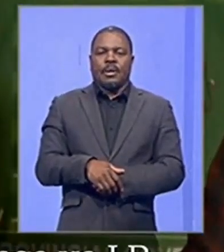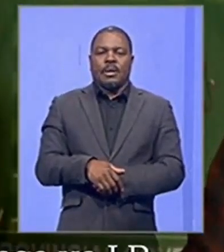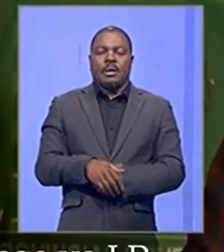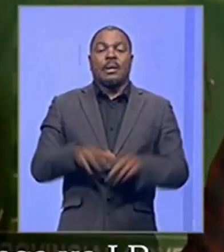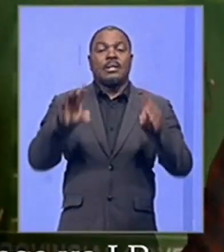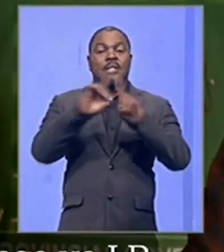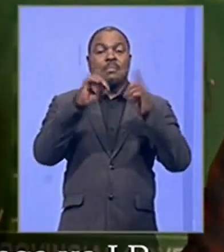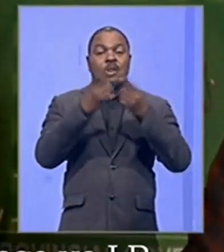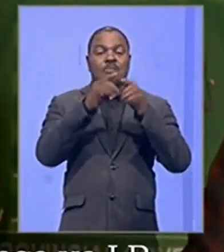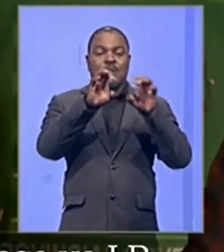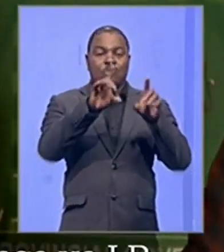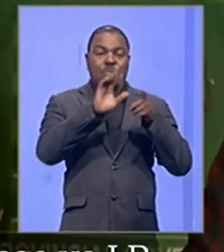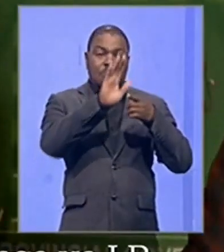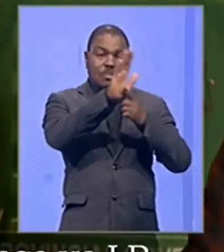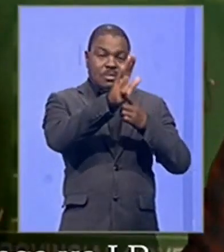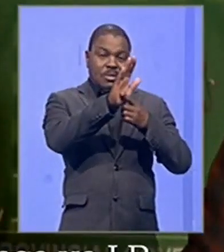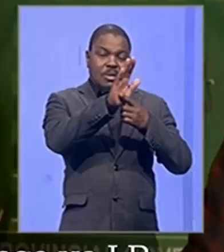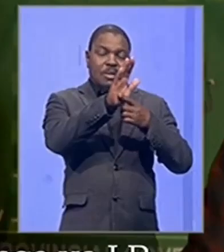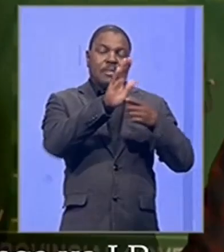Department of Education,